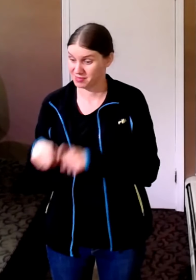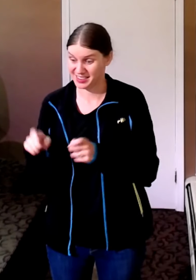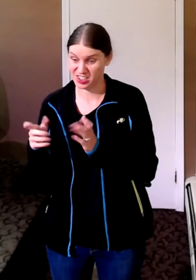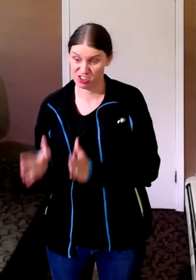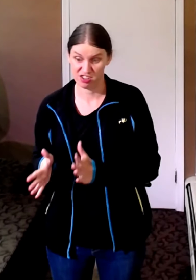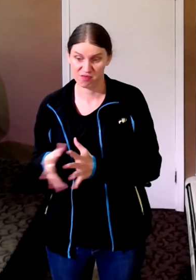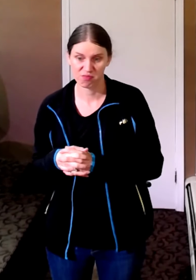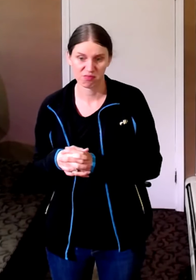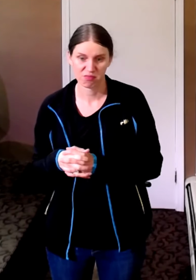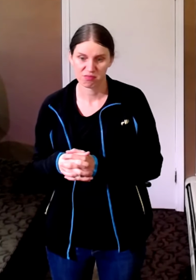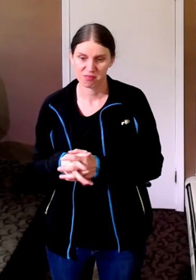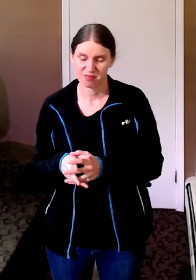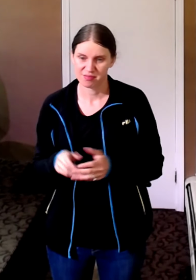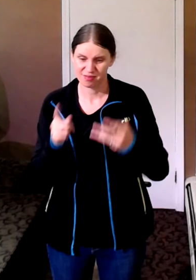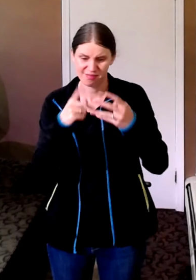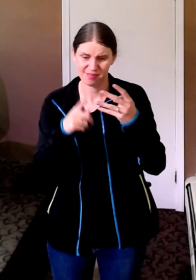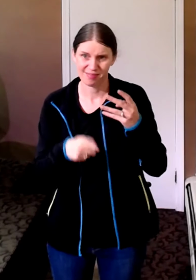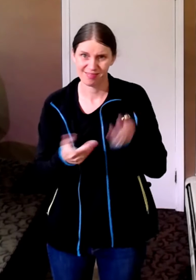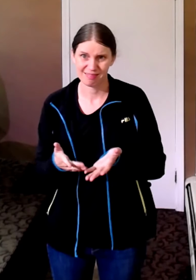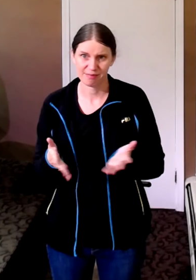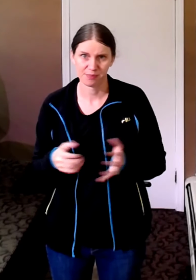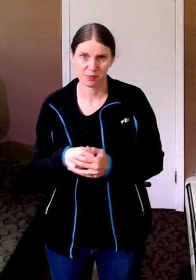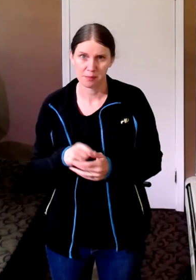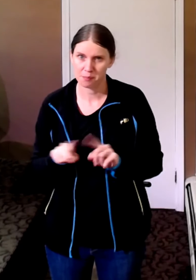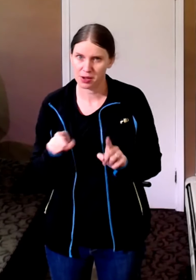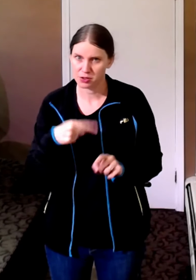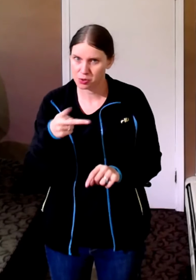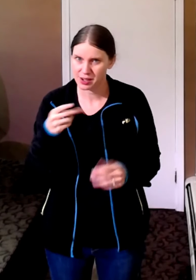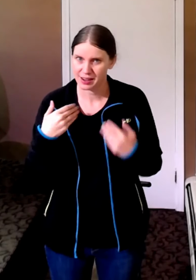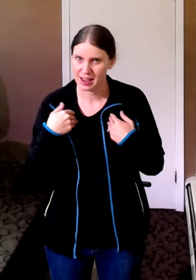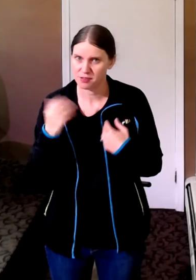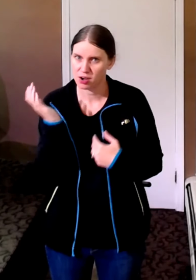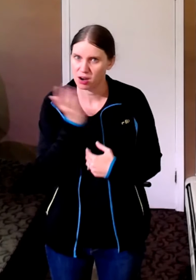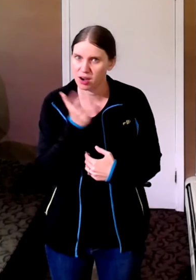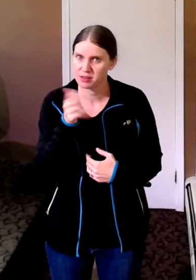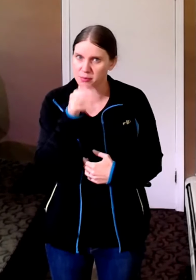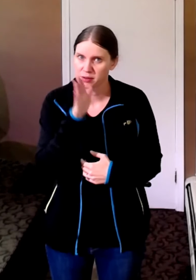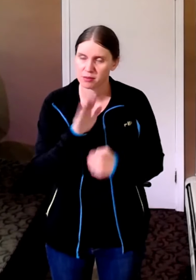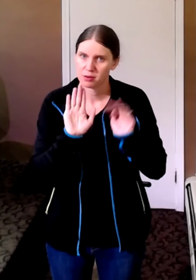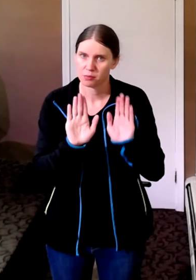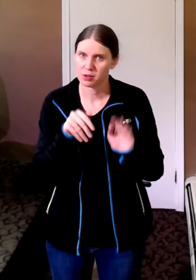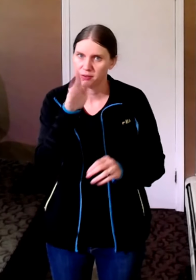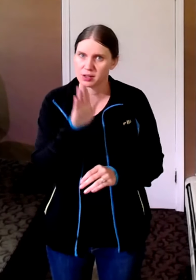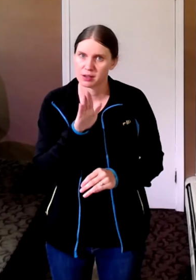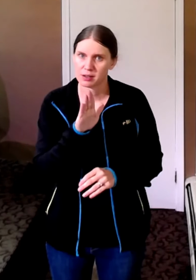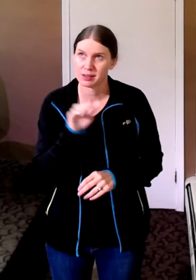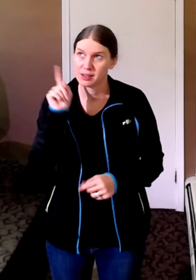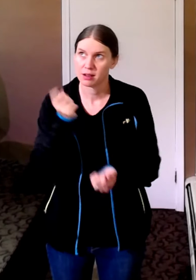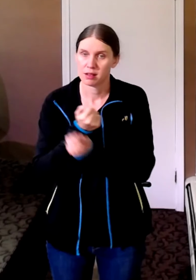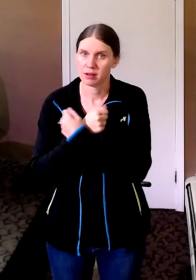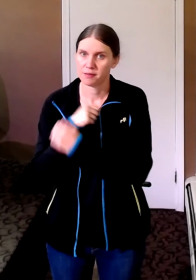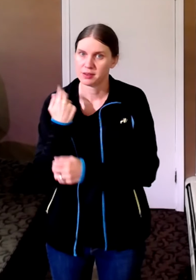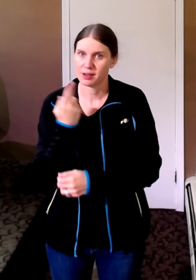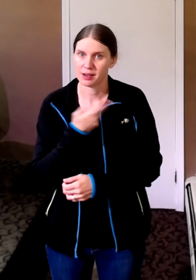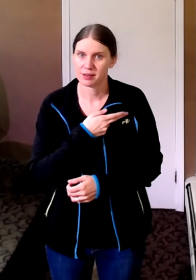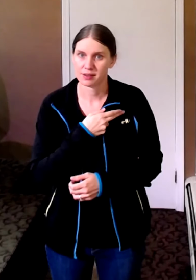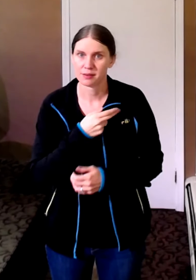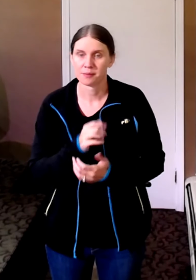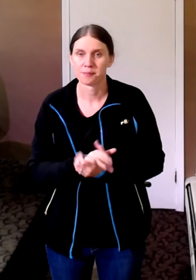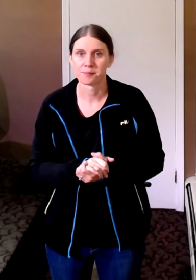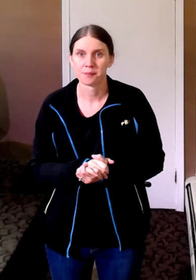and all kinds of things, we still have a great and an awesome God, a wonderful God that loves us beyond